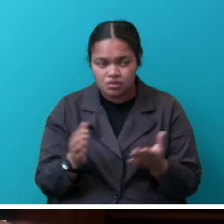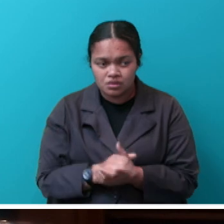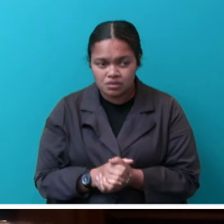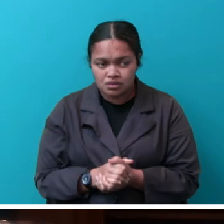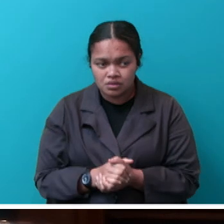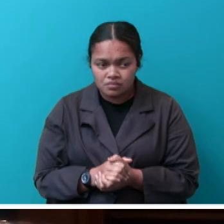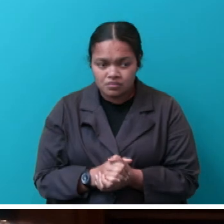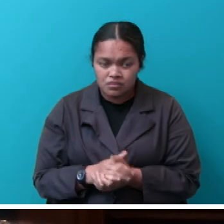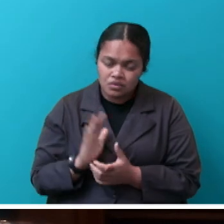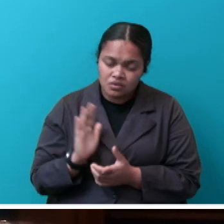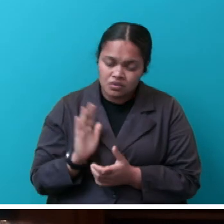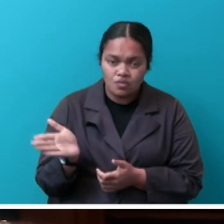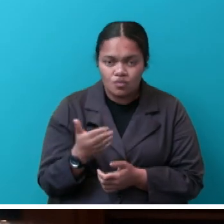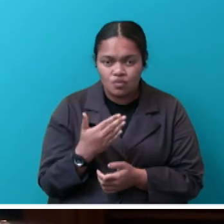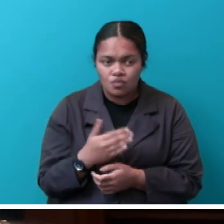in all